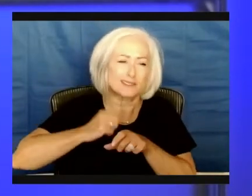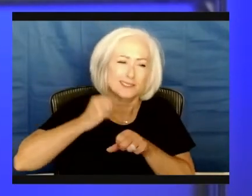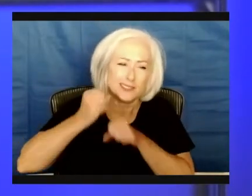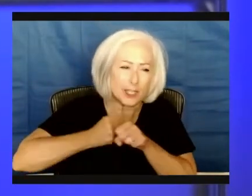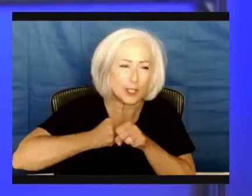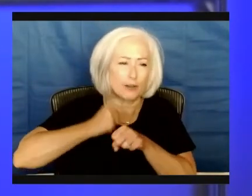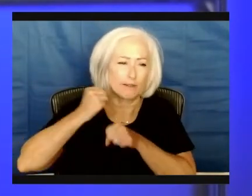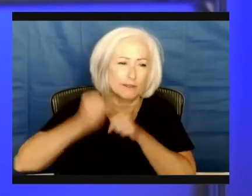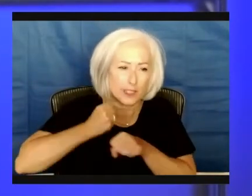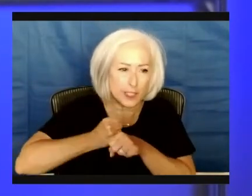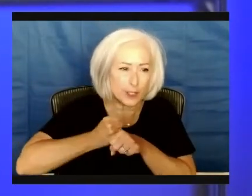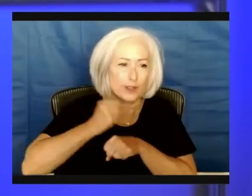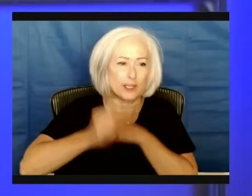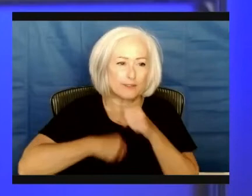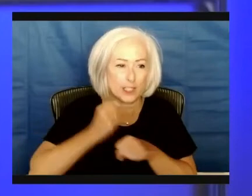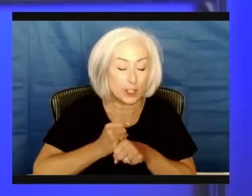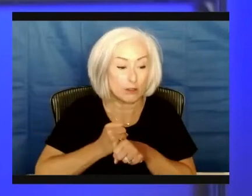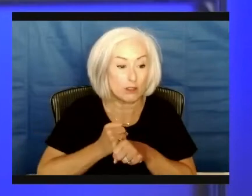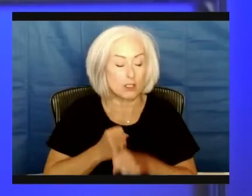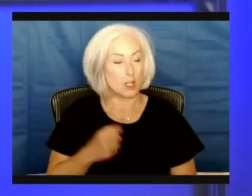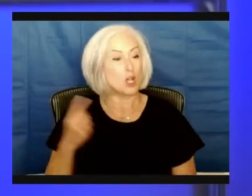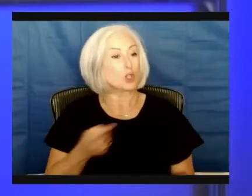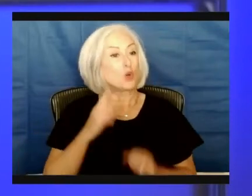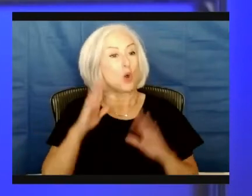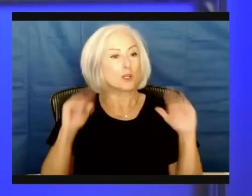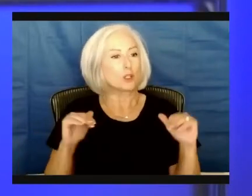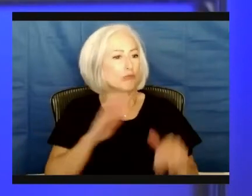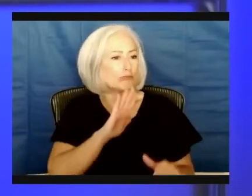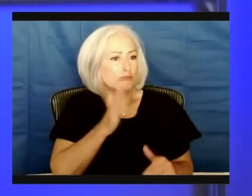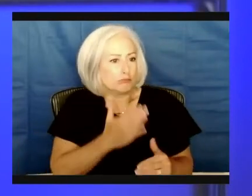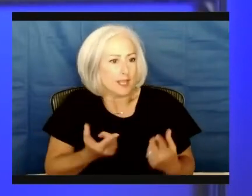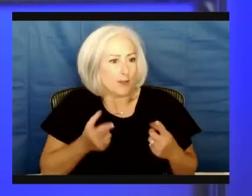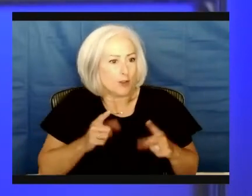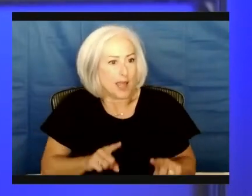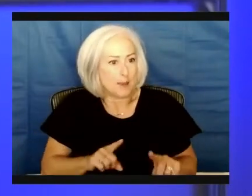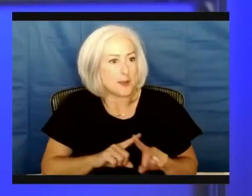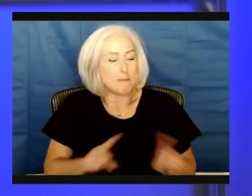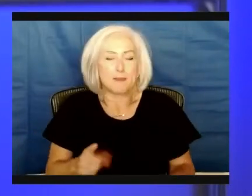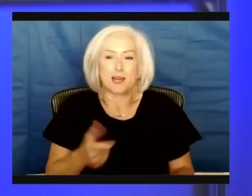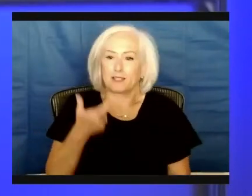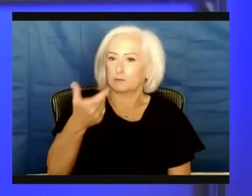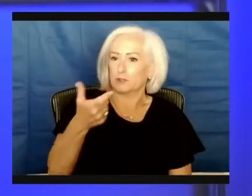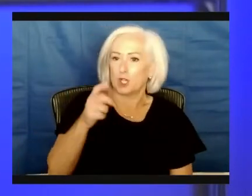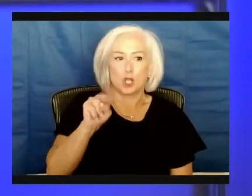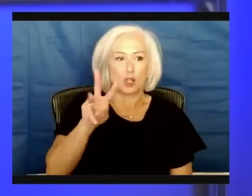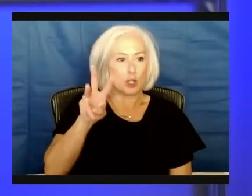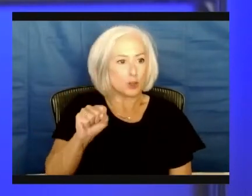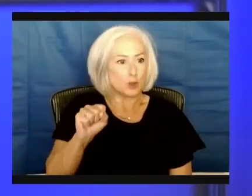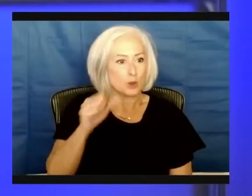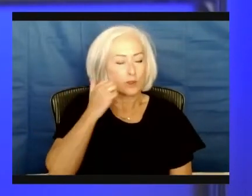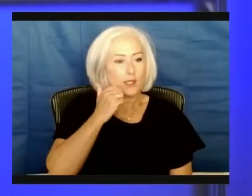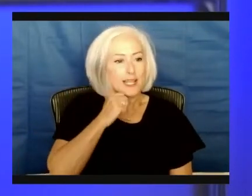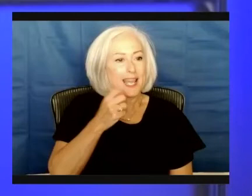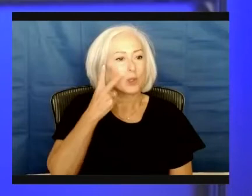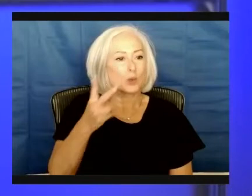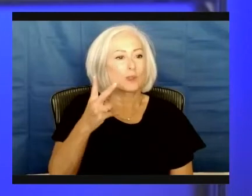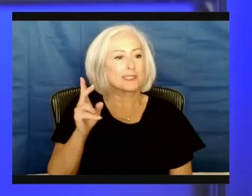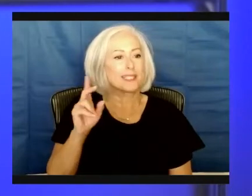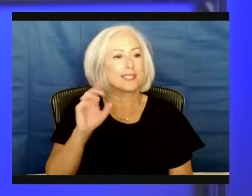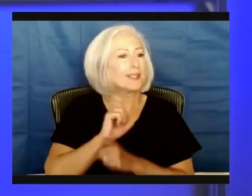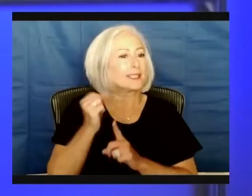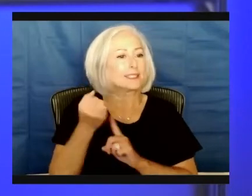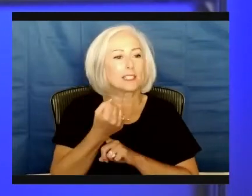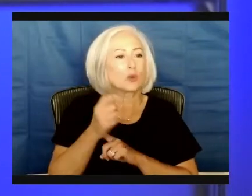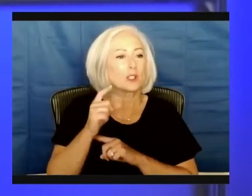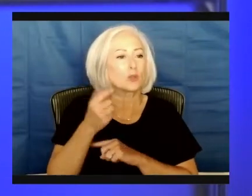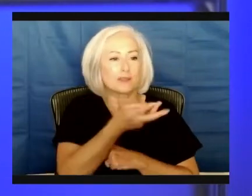our community anytime soon, all we have to do is look at the news each day and we see incidents where multiple people are injured in a given situation. And